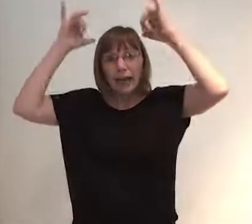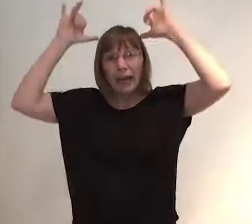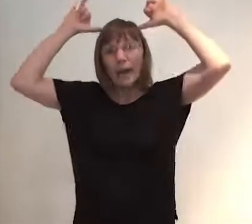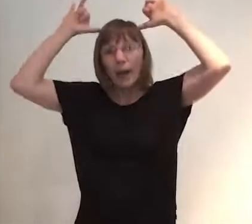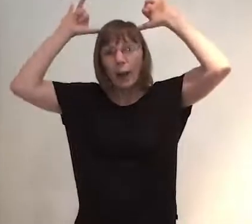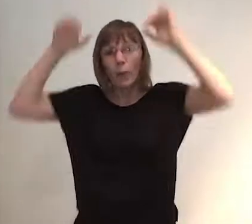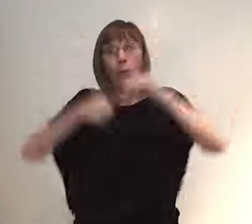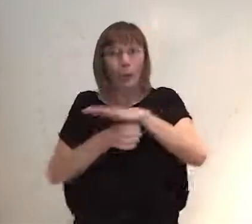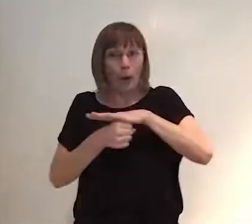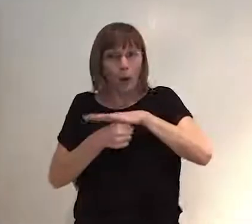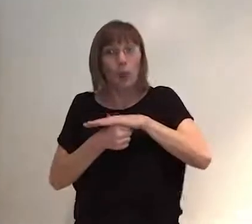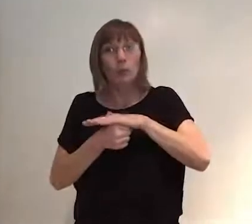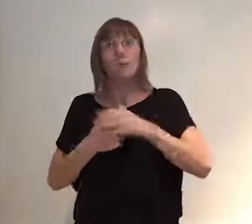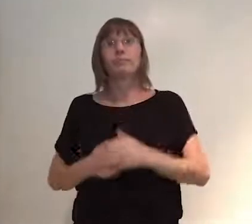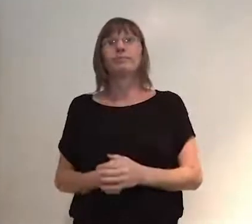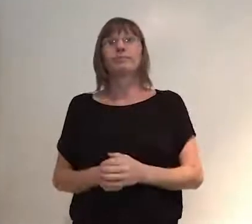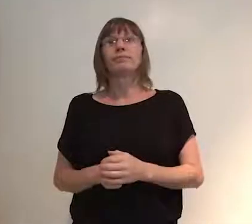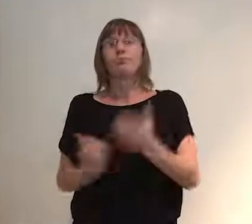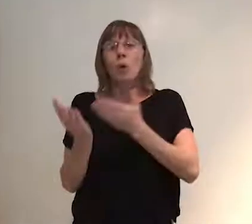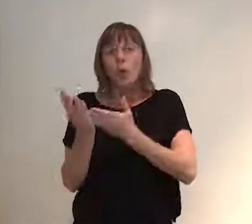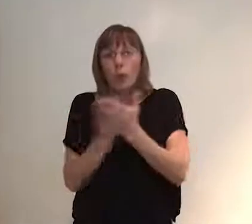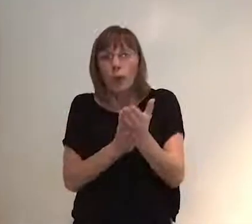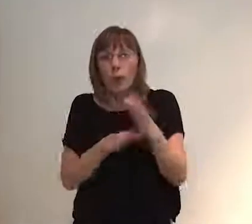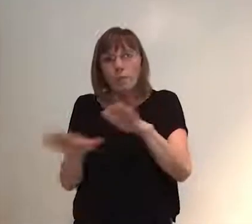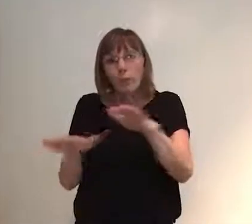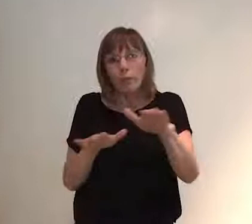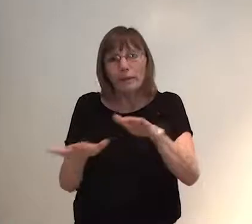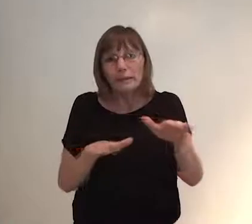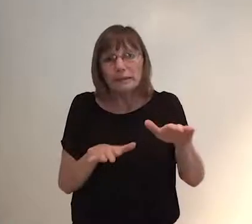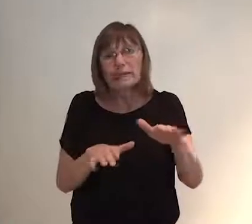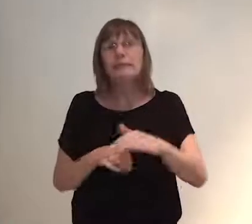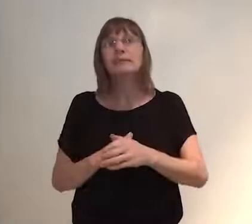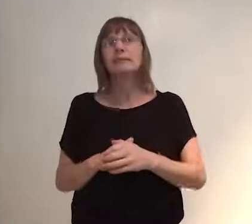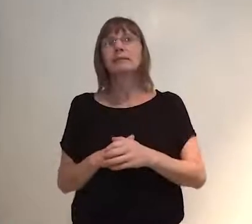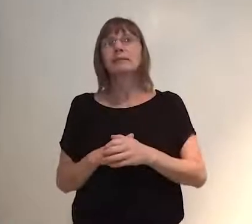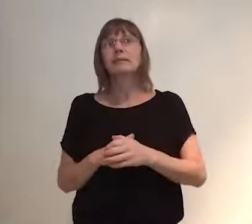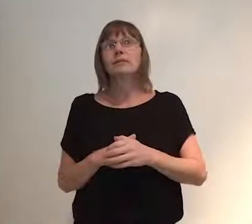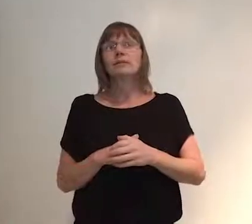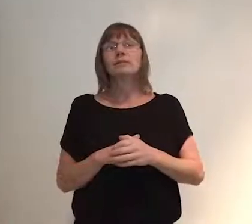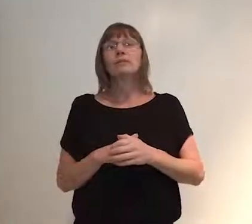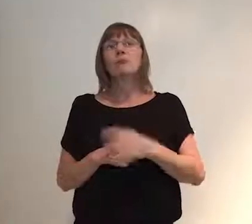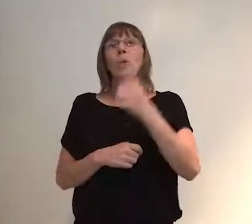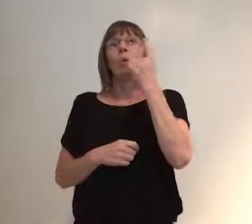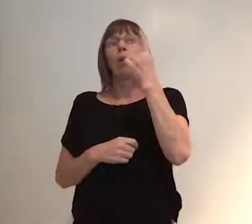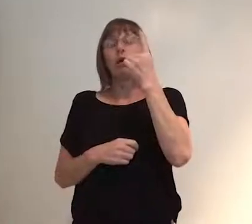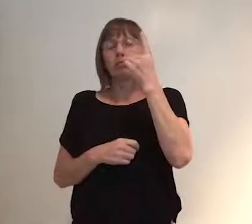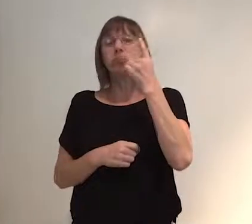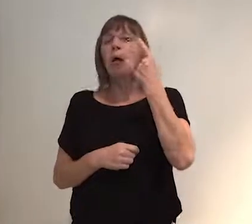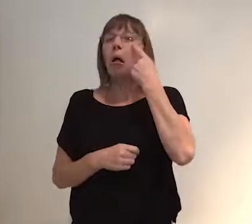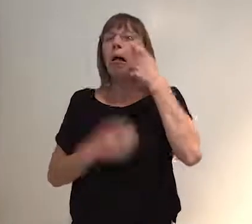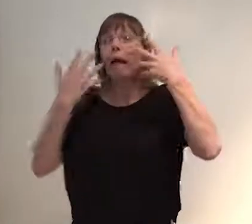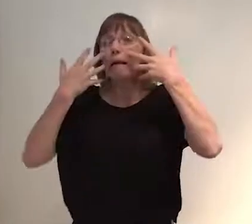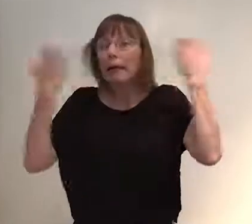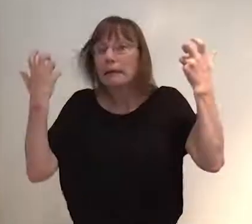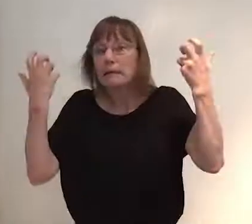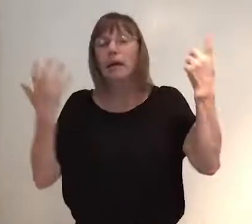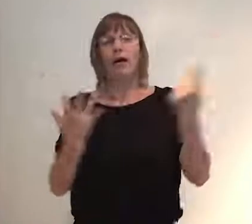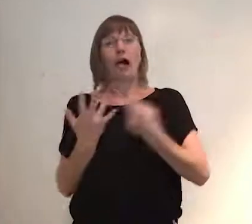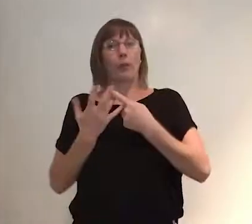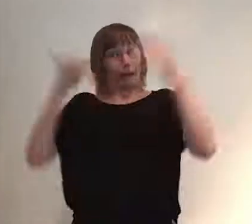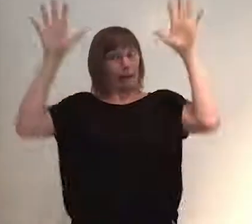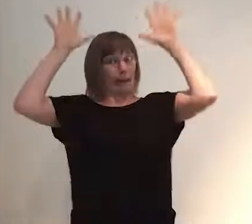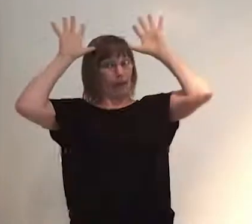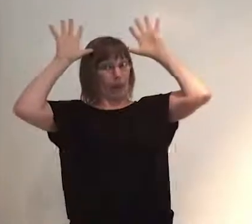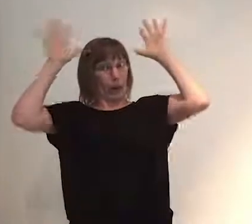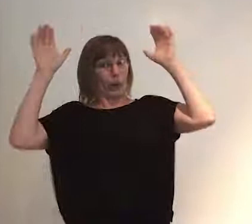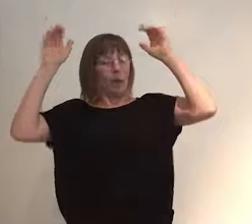cat-cow pose. Okay, and we move through a range of movements, which when we do one fully, we look like a cat, and the other one's like a